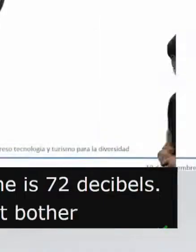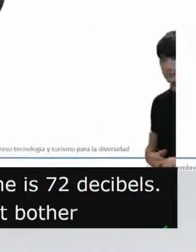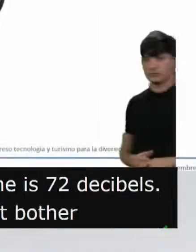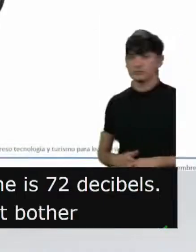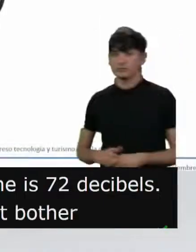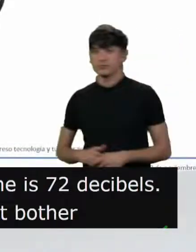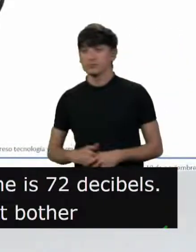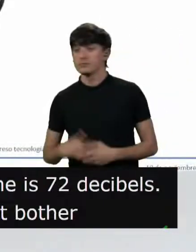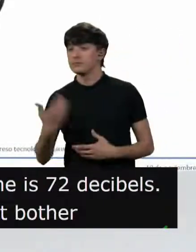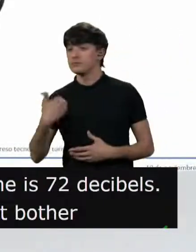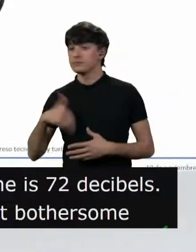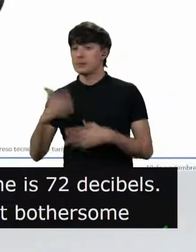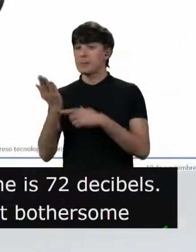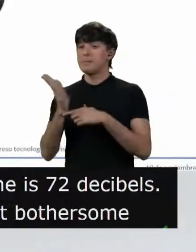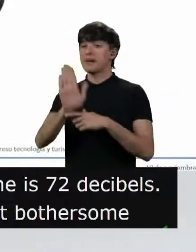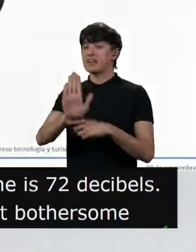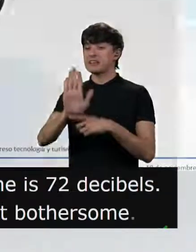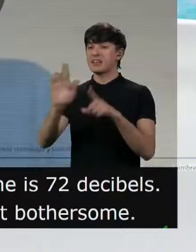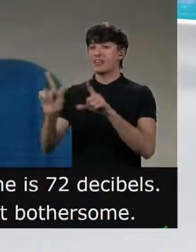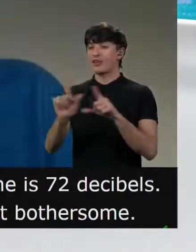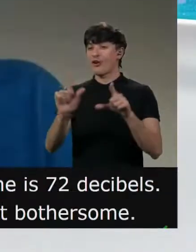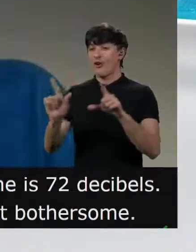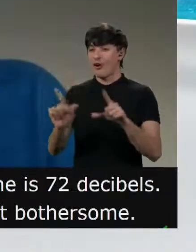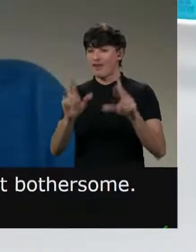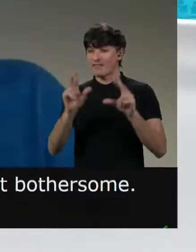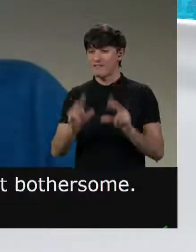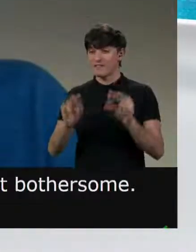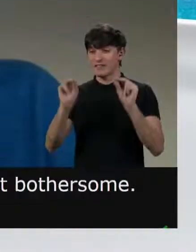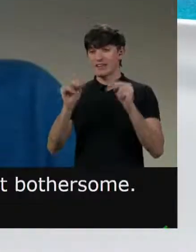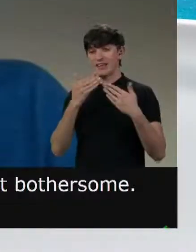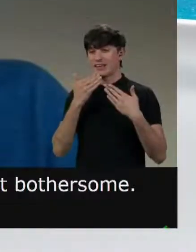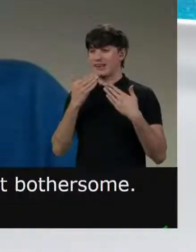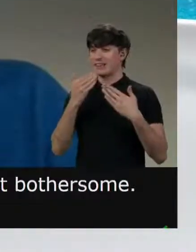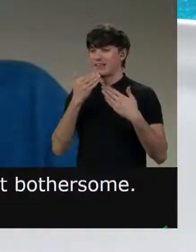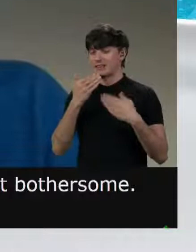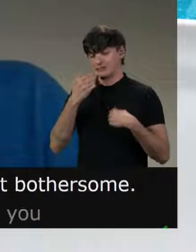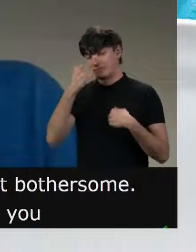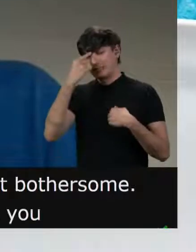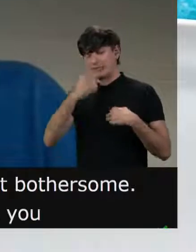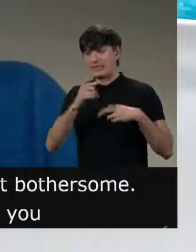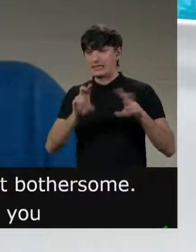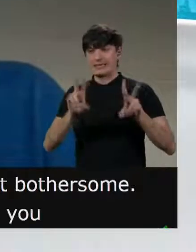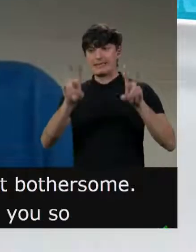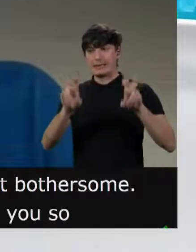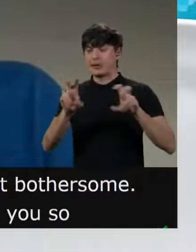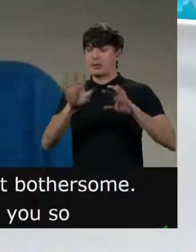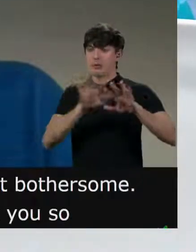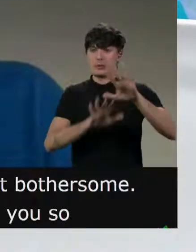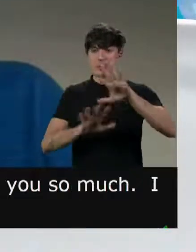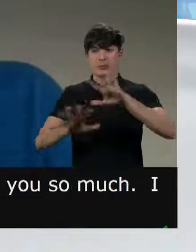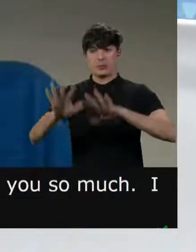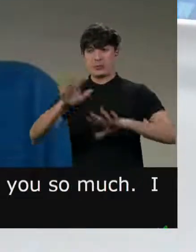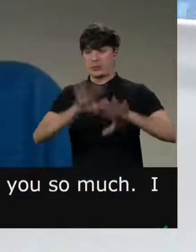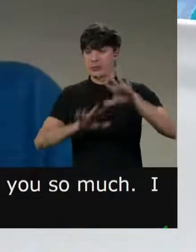With this, I will conclude my presentation. Thank you so much. I know it's quite a complex